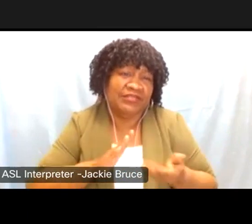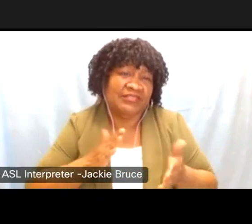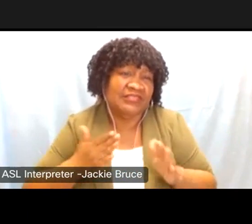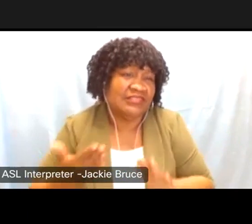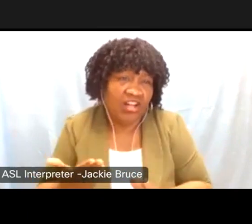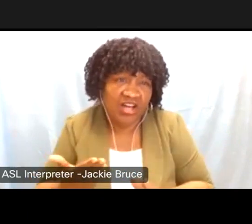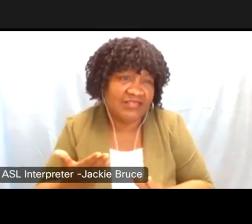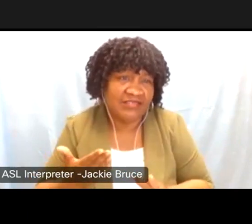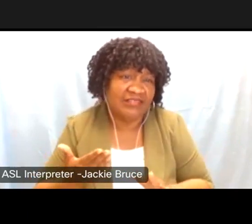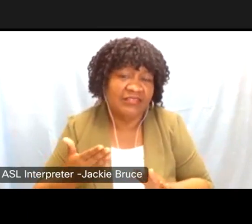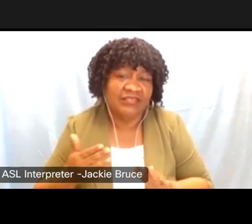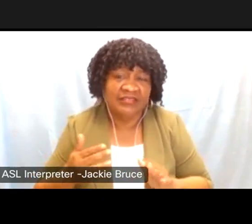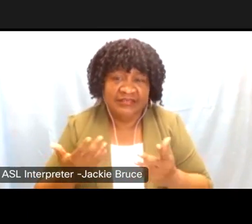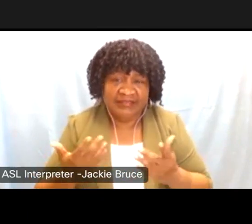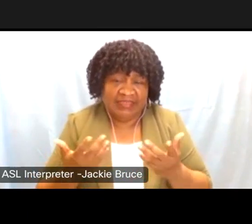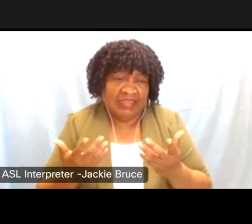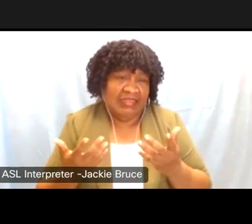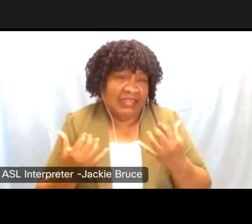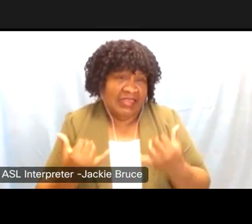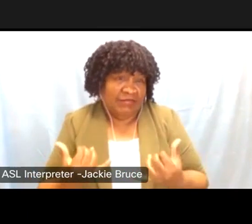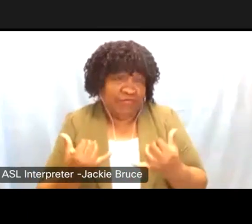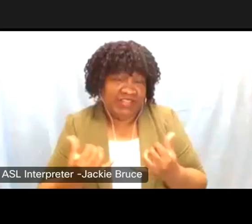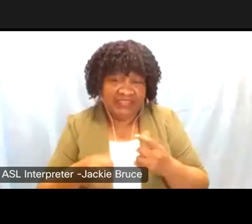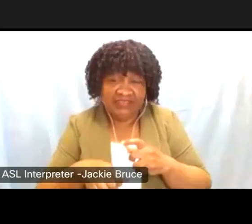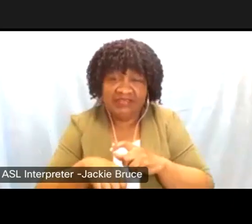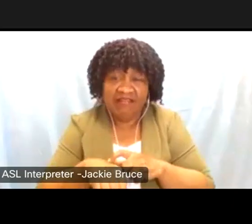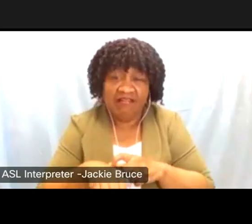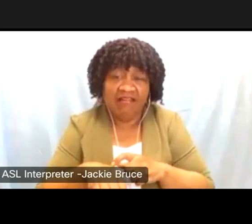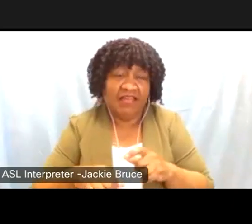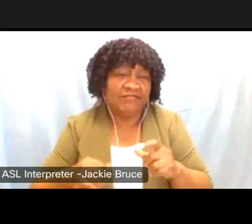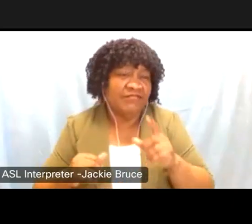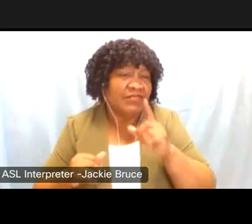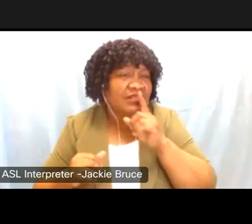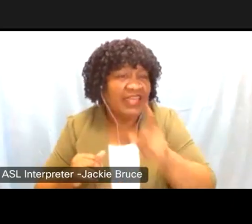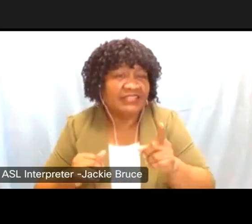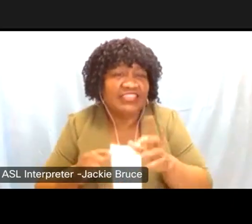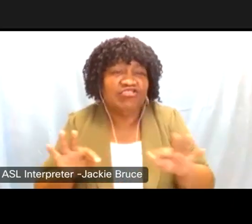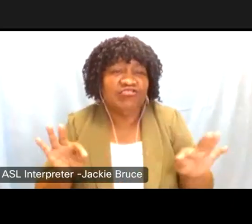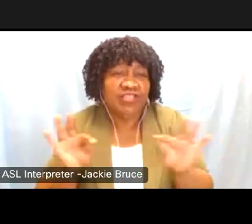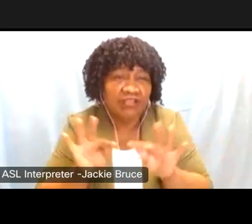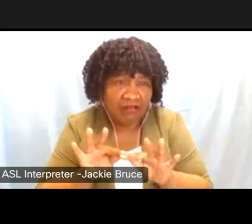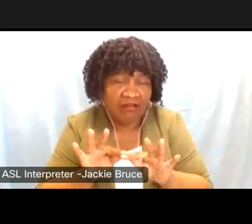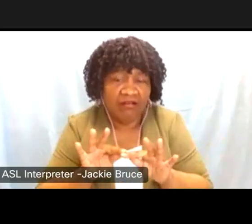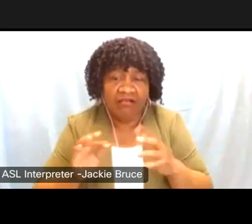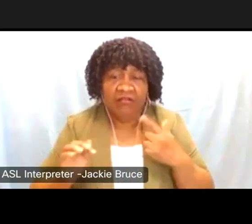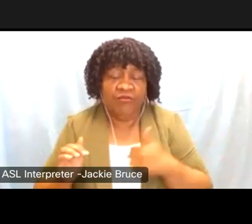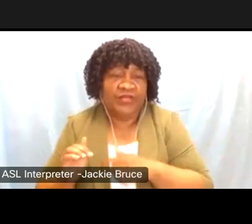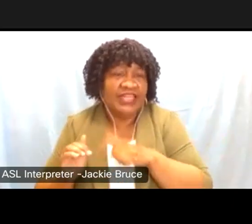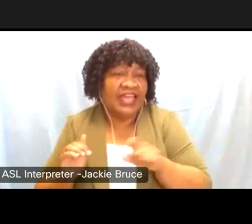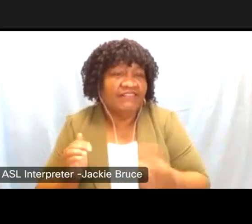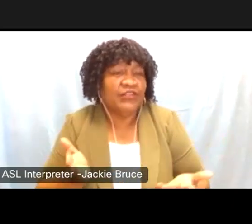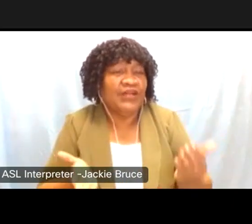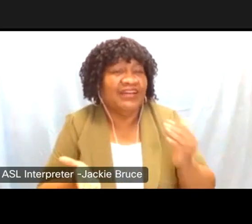lost that at the present time, it is absolutely critical for us to